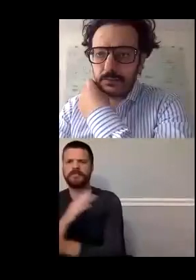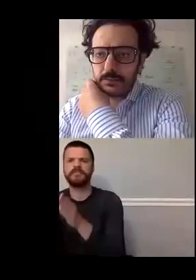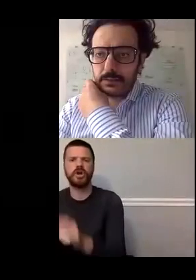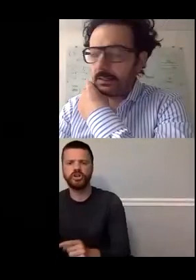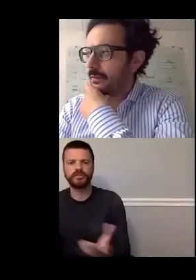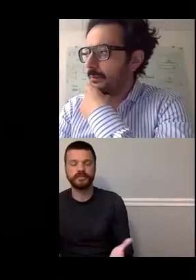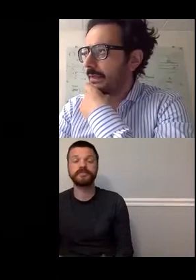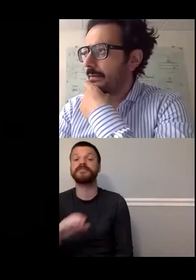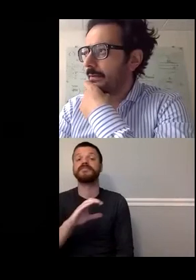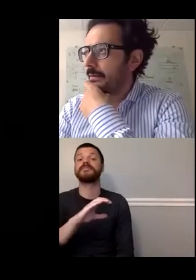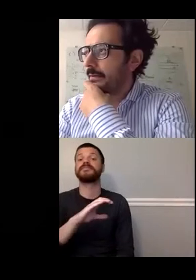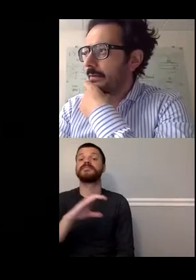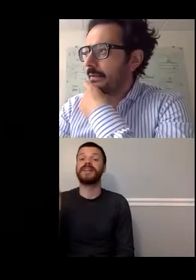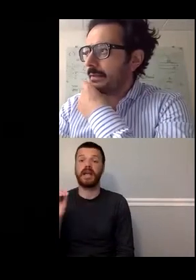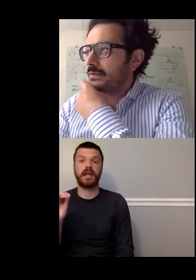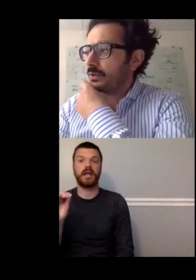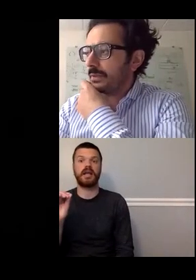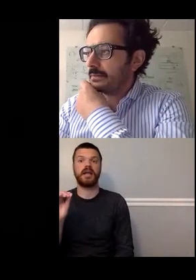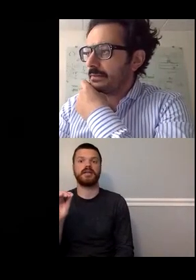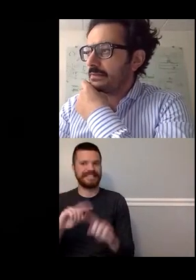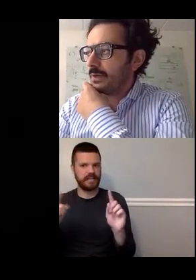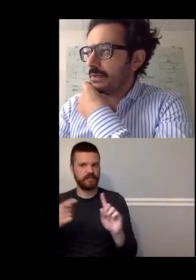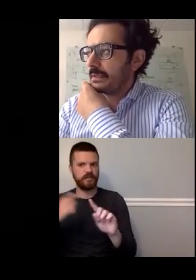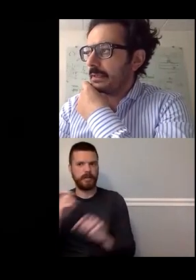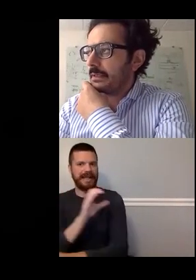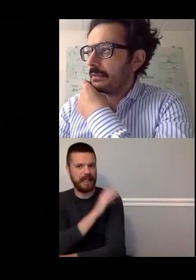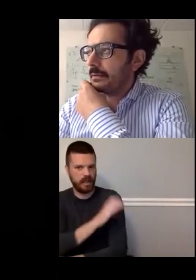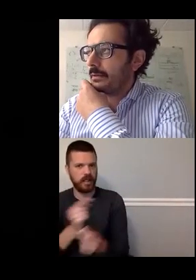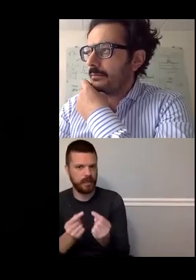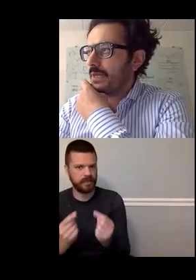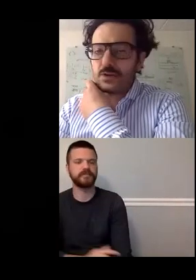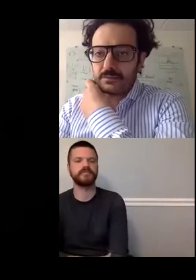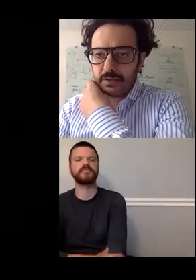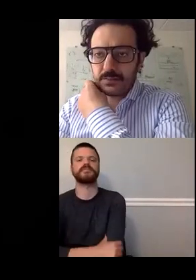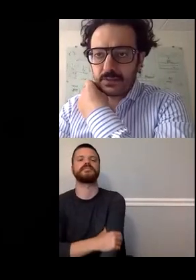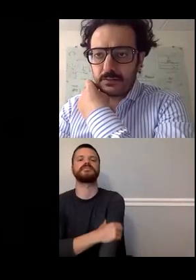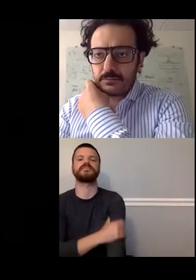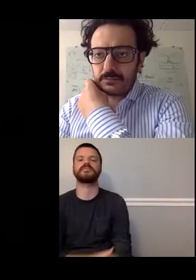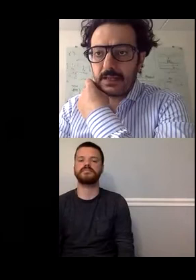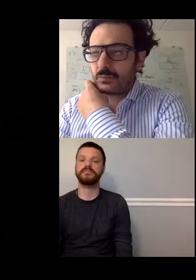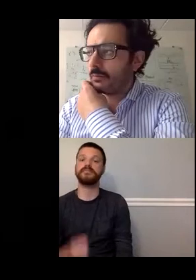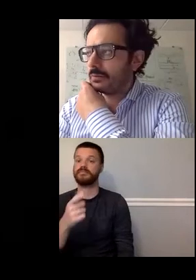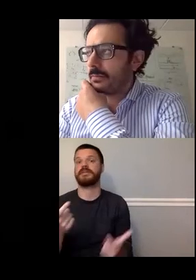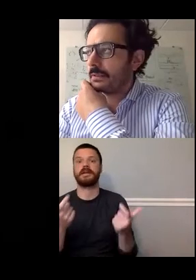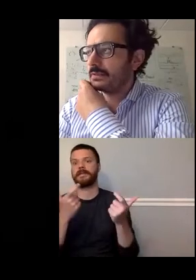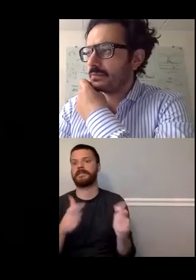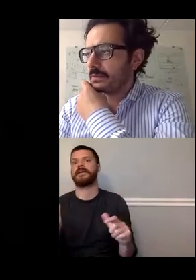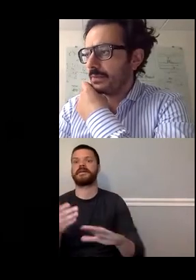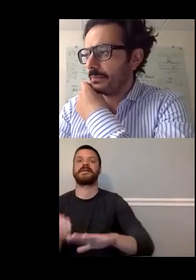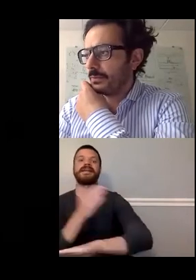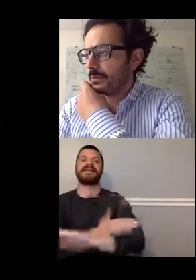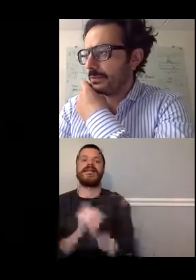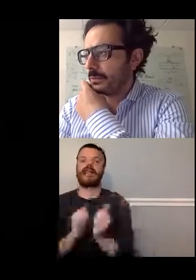from the clinical pain. So, but this was a major advancement on that problem. And this